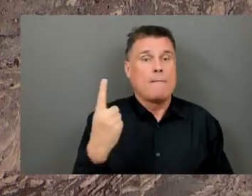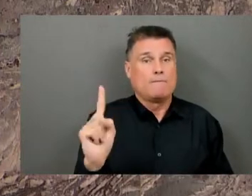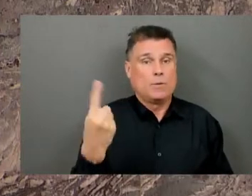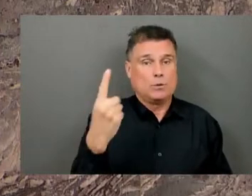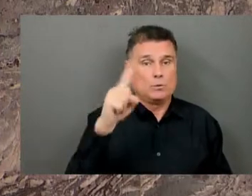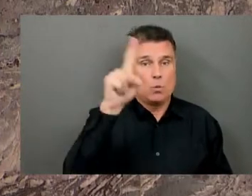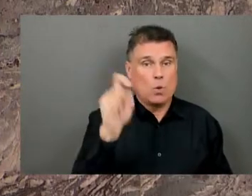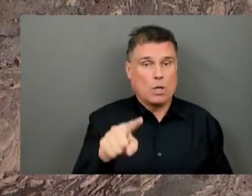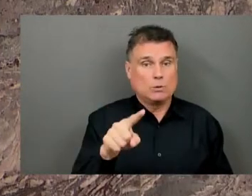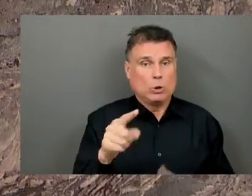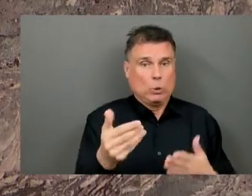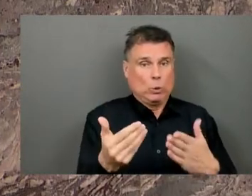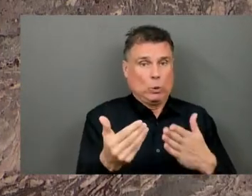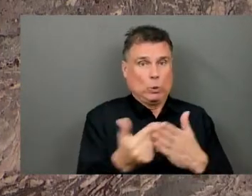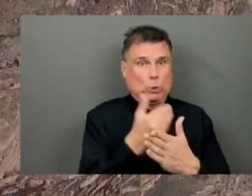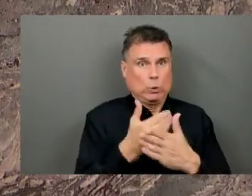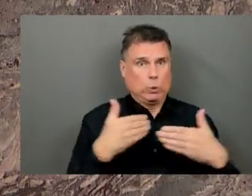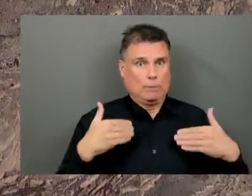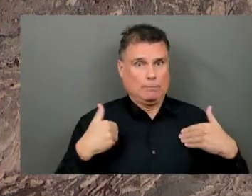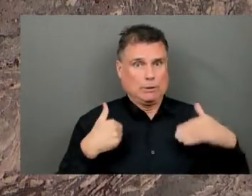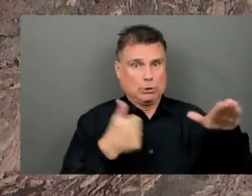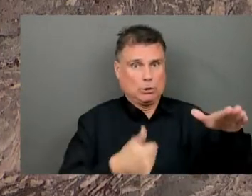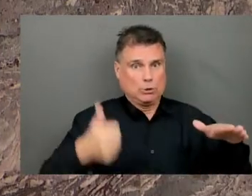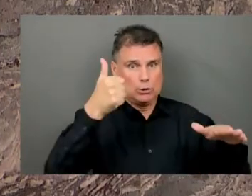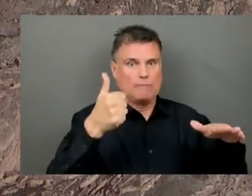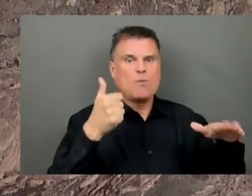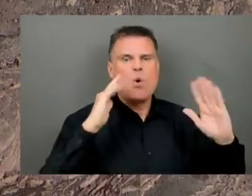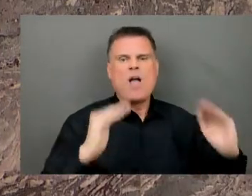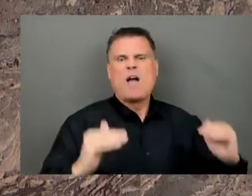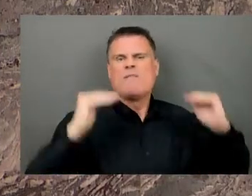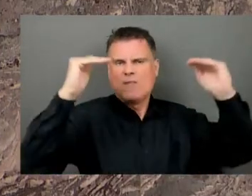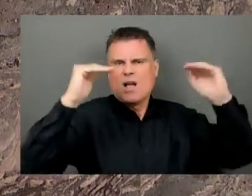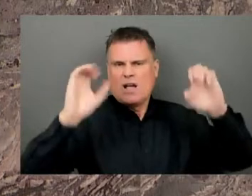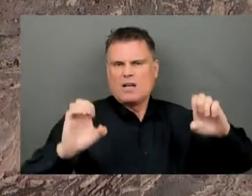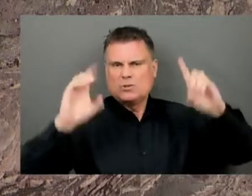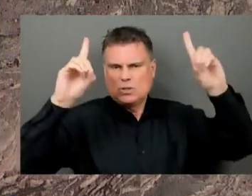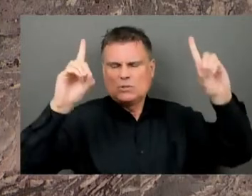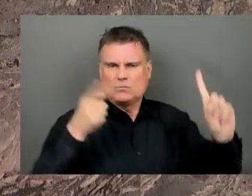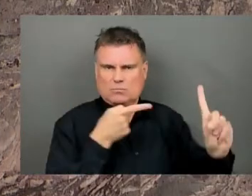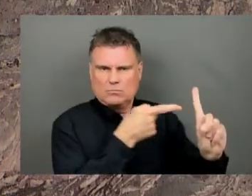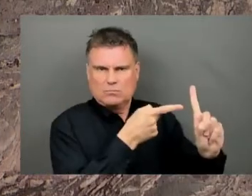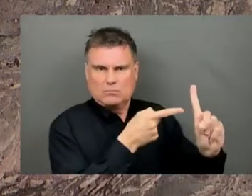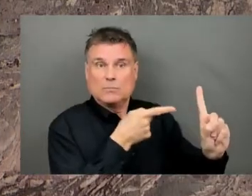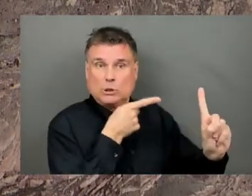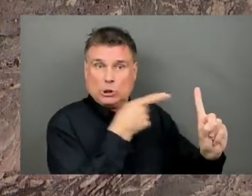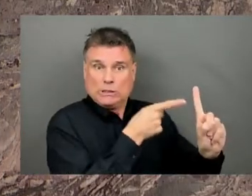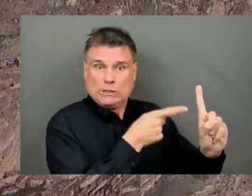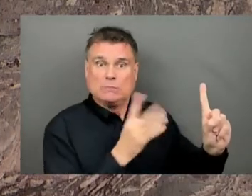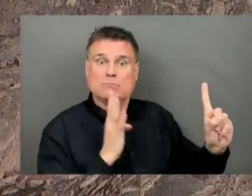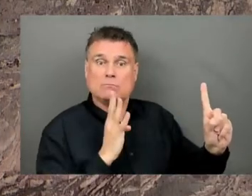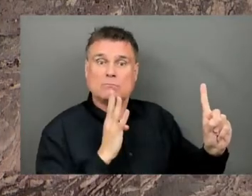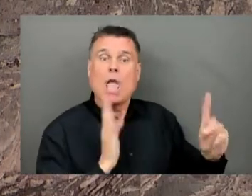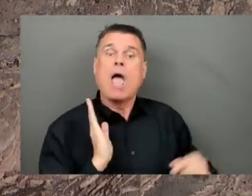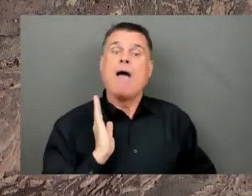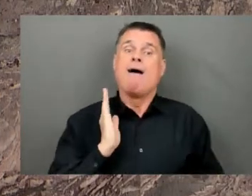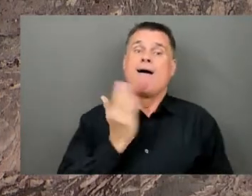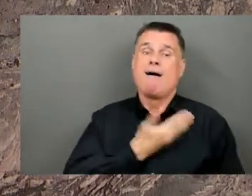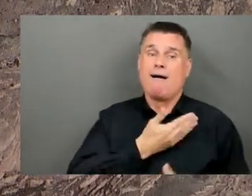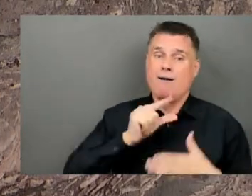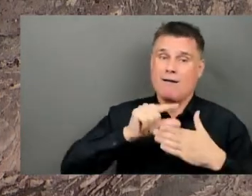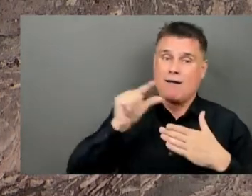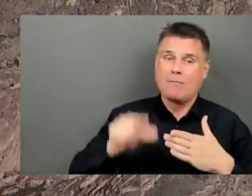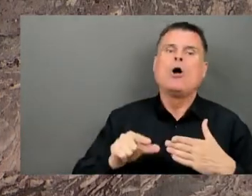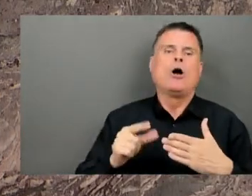me her belief, and I quote, government does stand up to anti-Semitism, absolutely, end quote. I checked, Mr. Speaker, to see